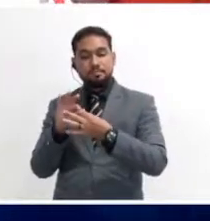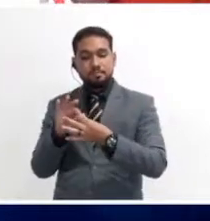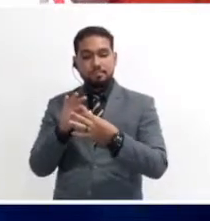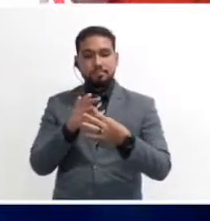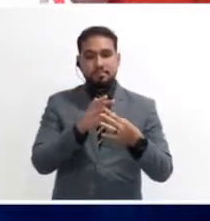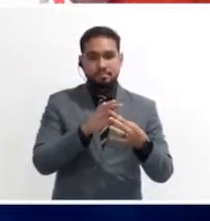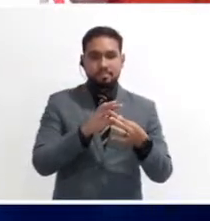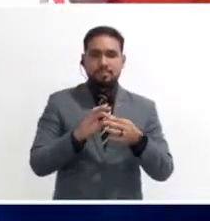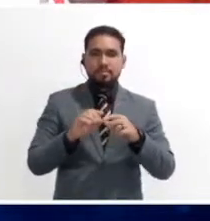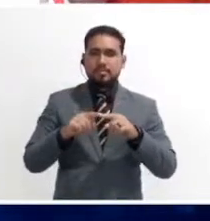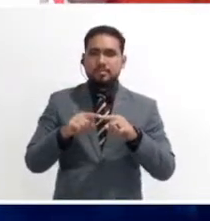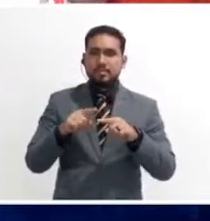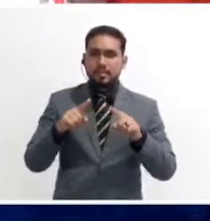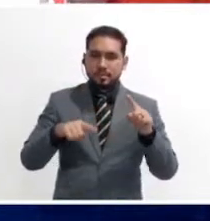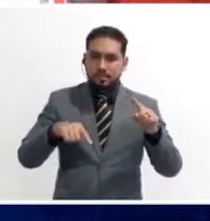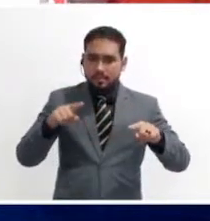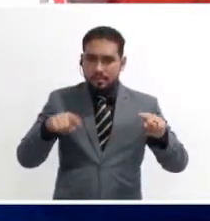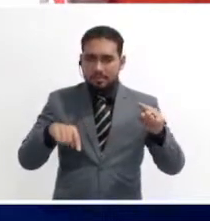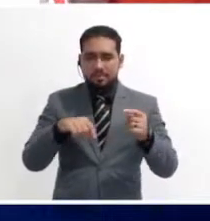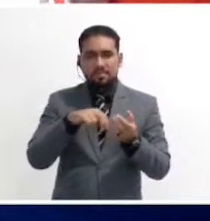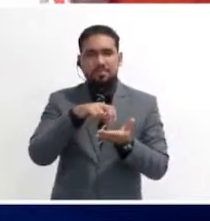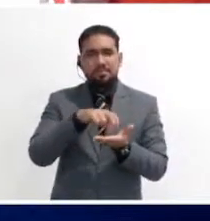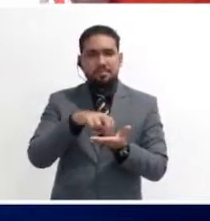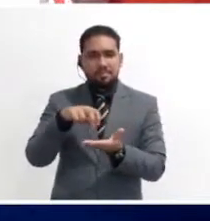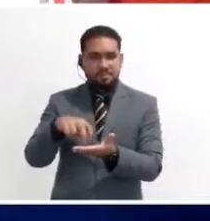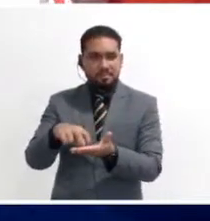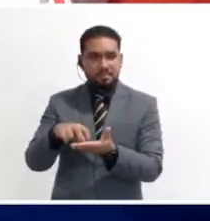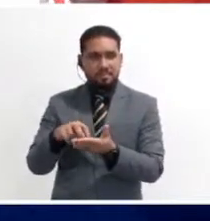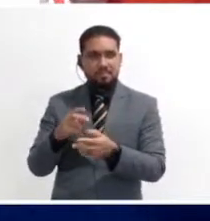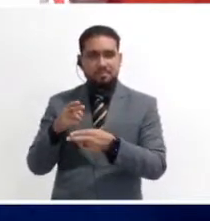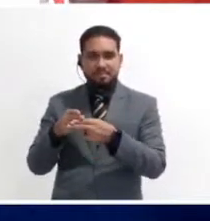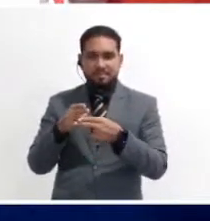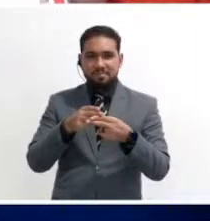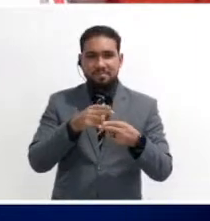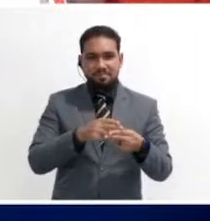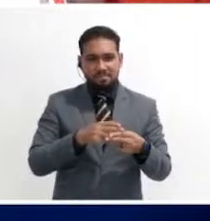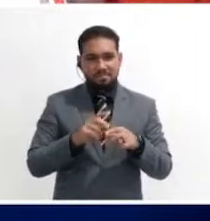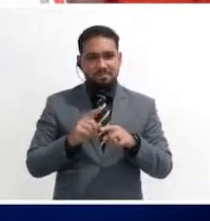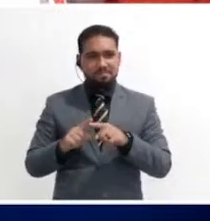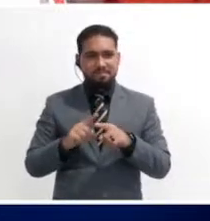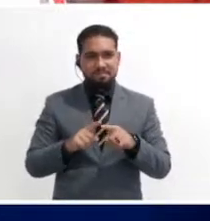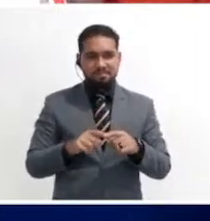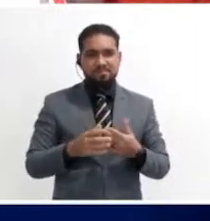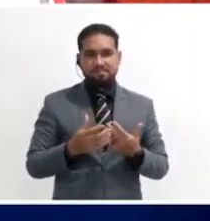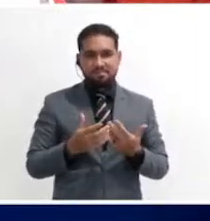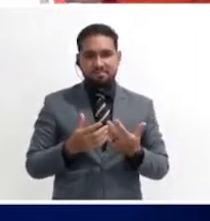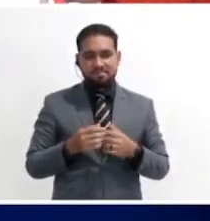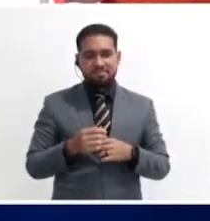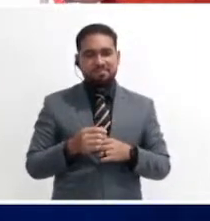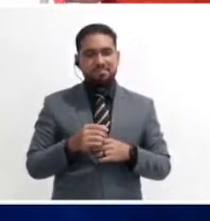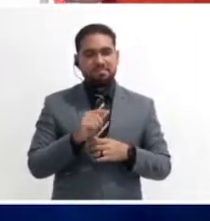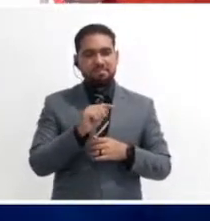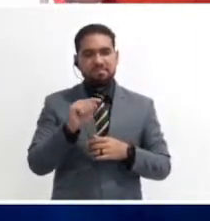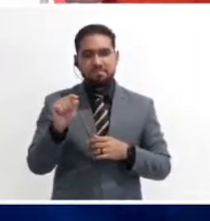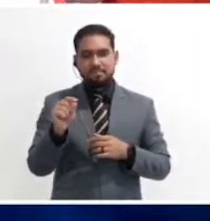again, anytime we have bumps on the chip as the interconnect, that would go into a flip chip package.